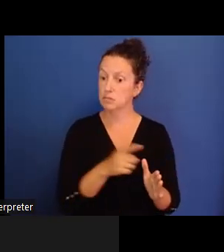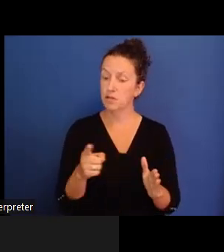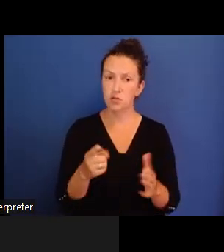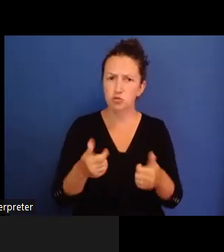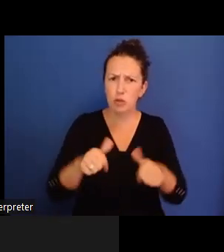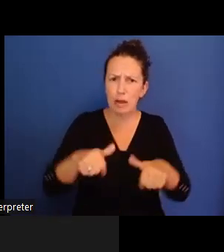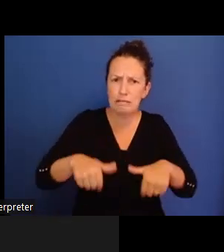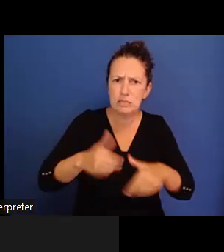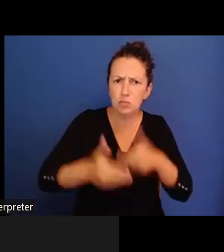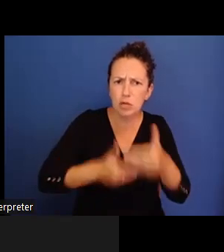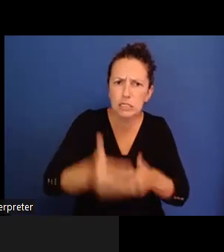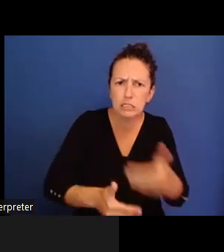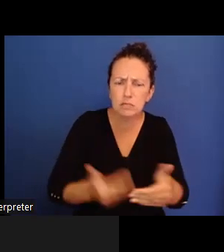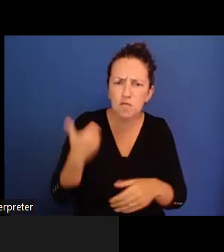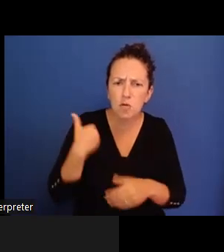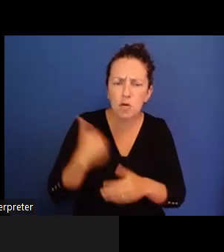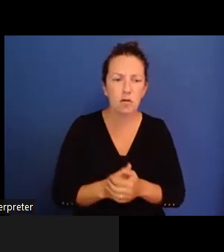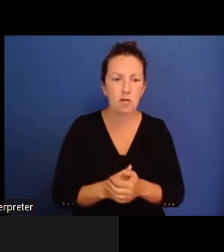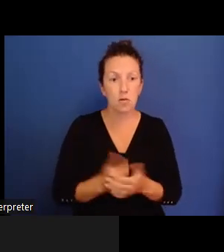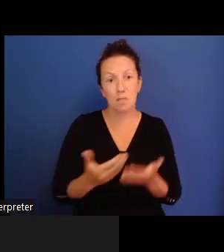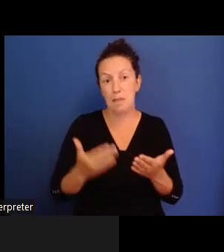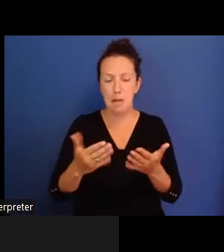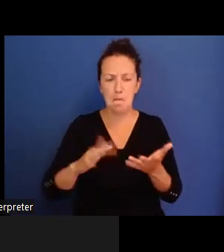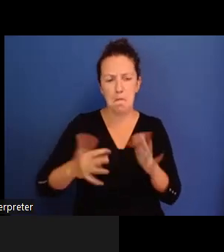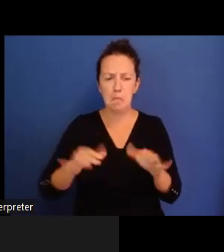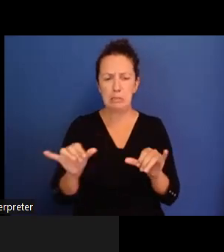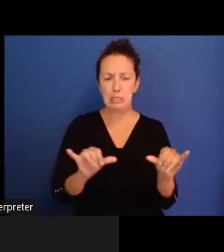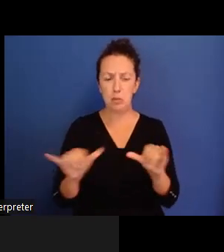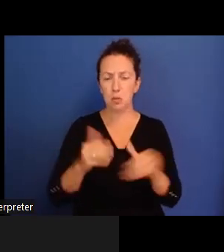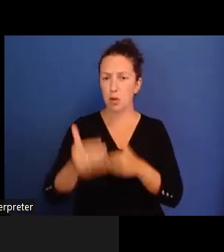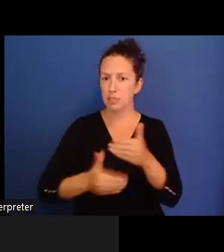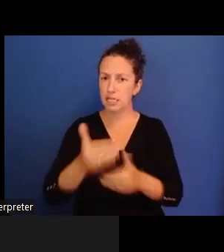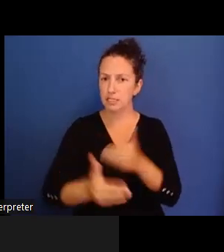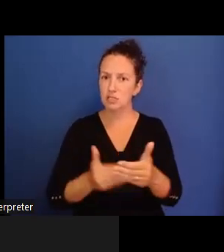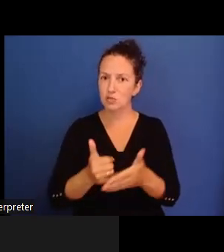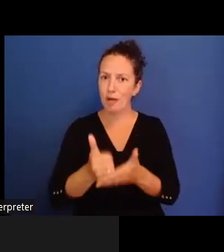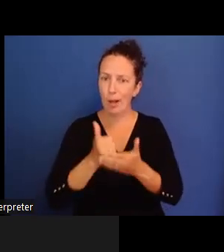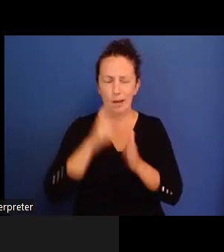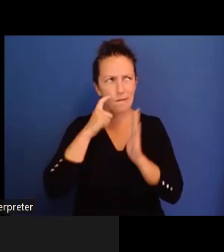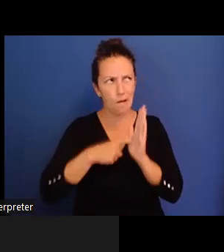or a similar process to identify the skills, their